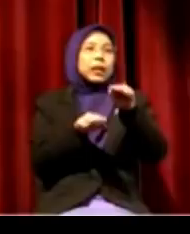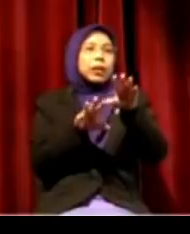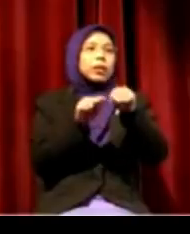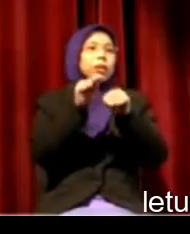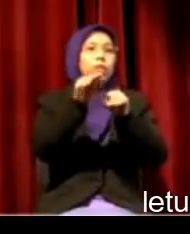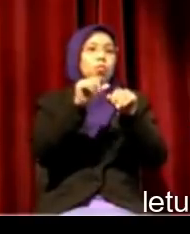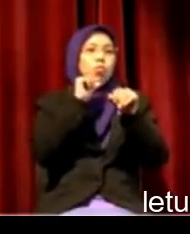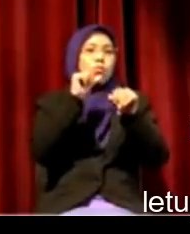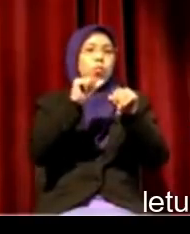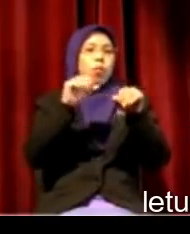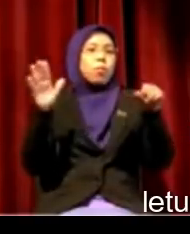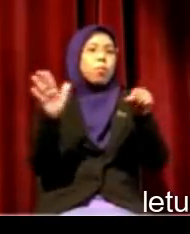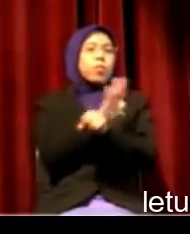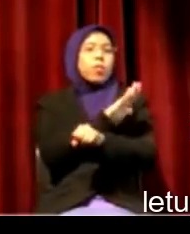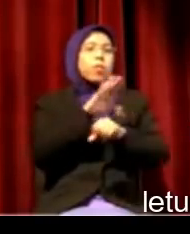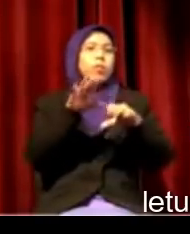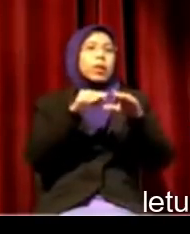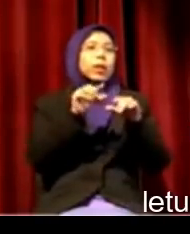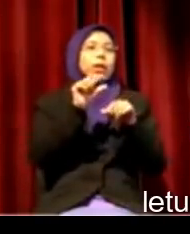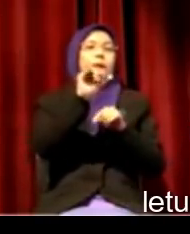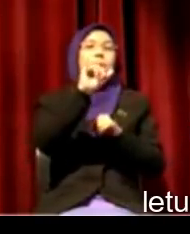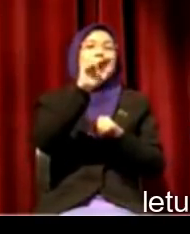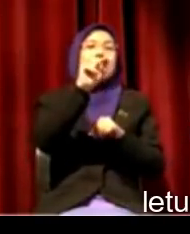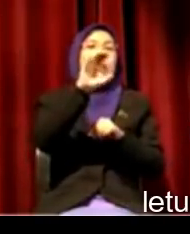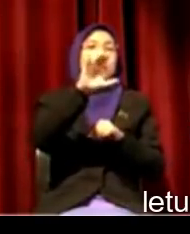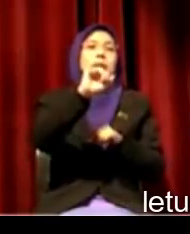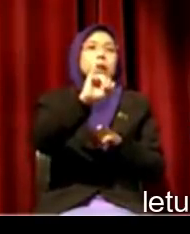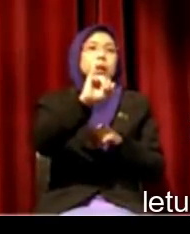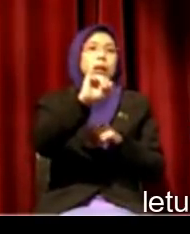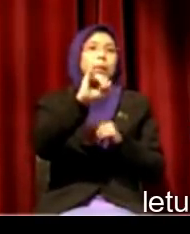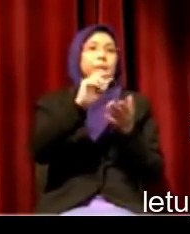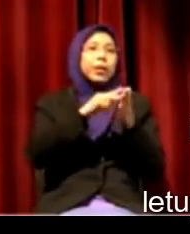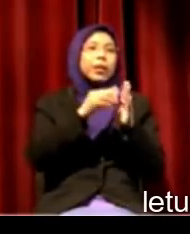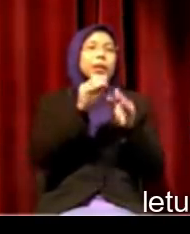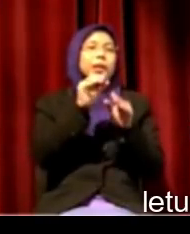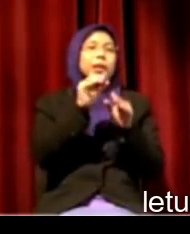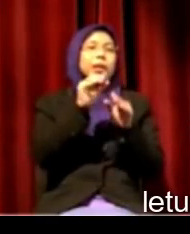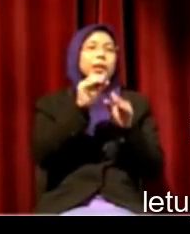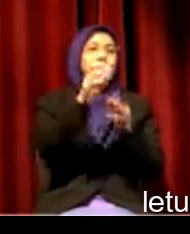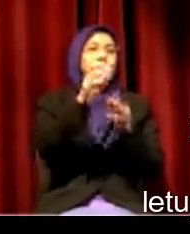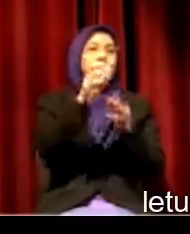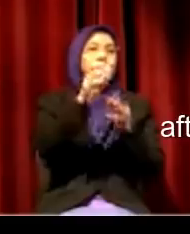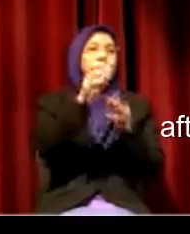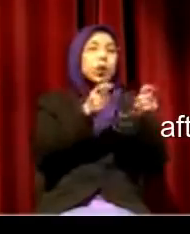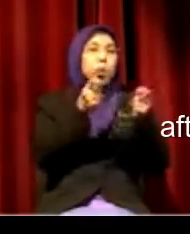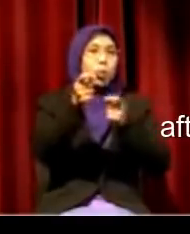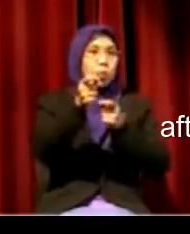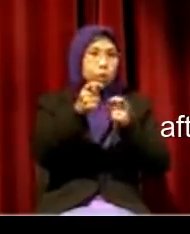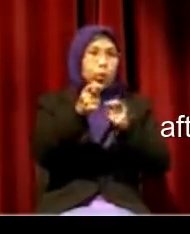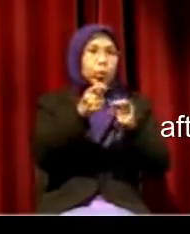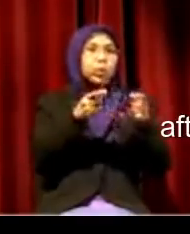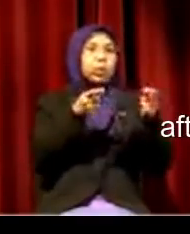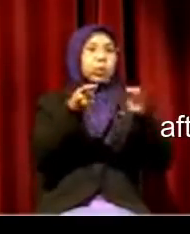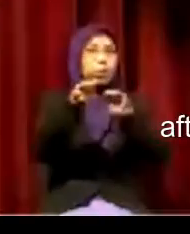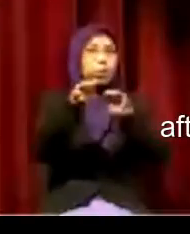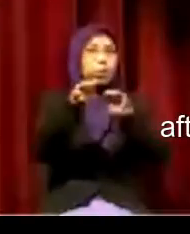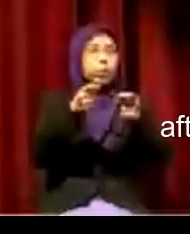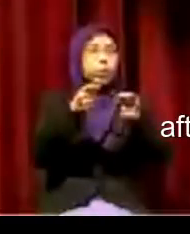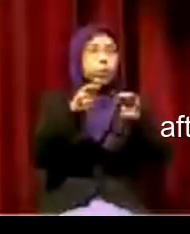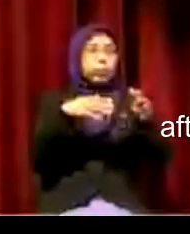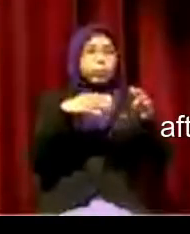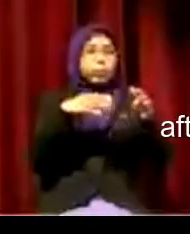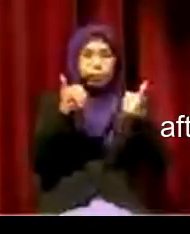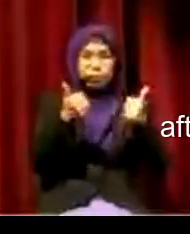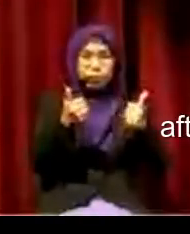way. Inching its way into the hill by control blasting. And after control blasting